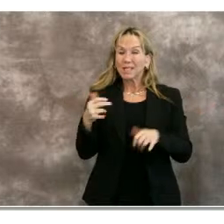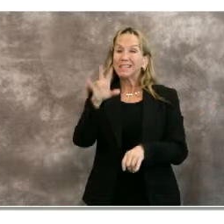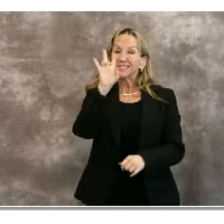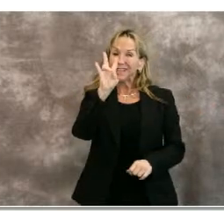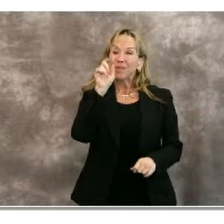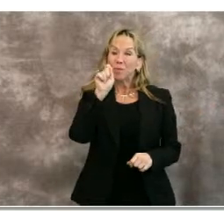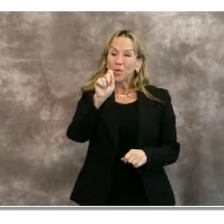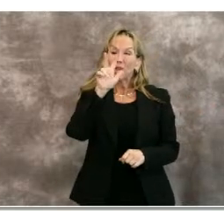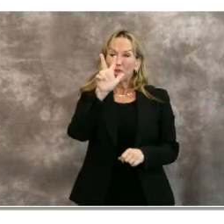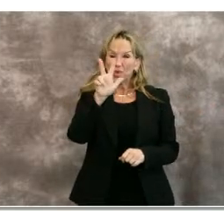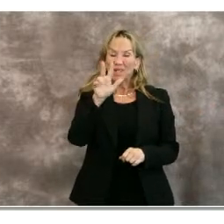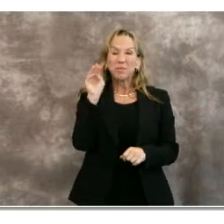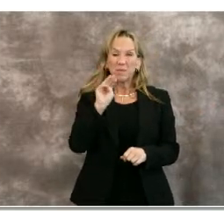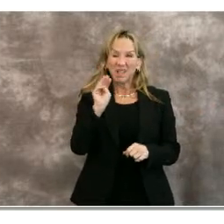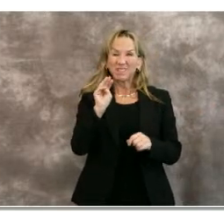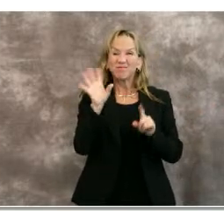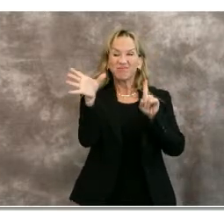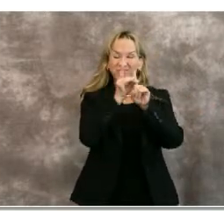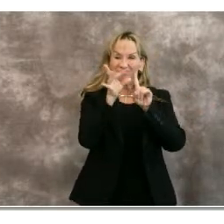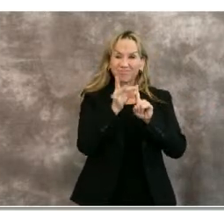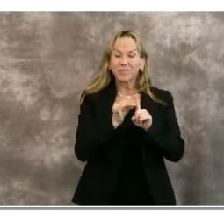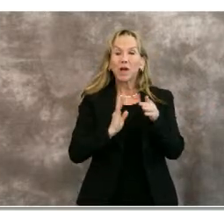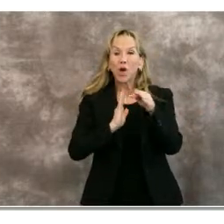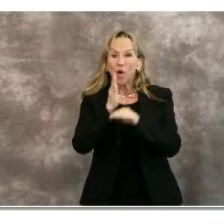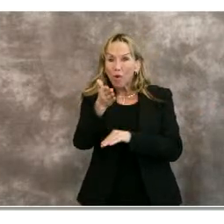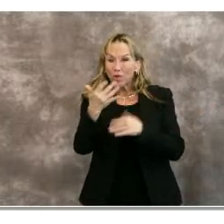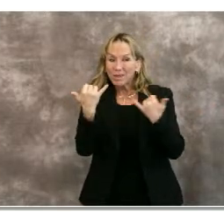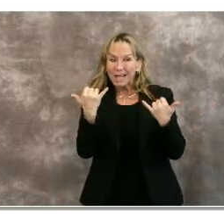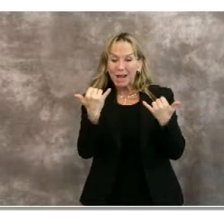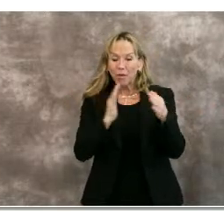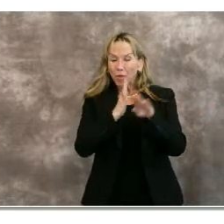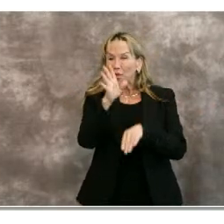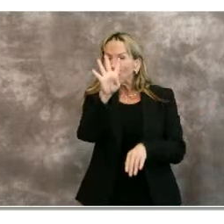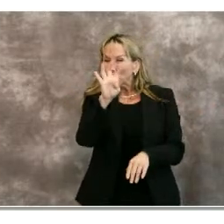7.3 million positive cases, including over